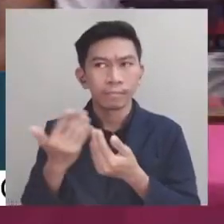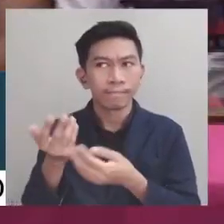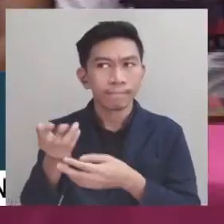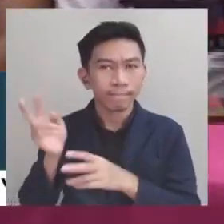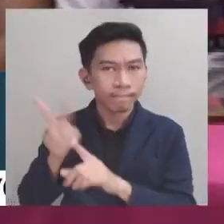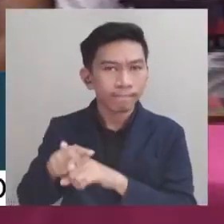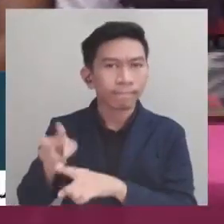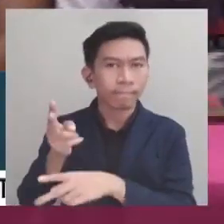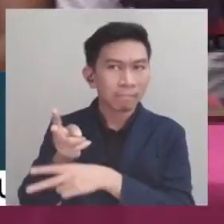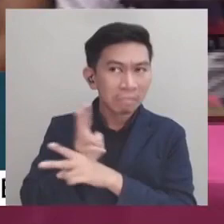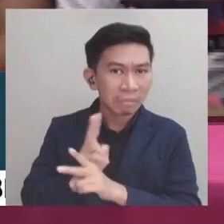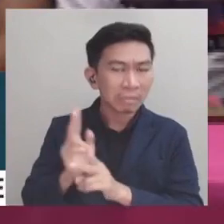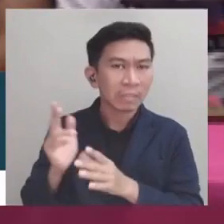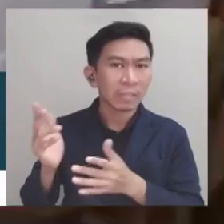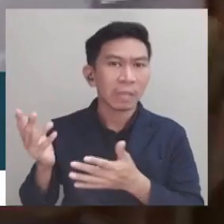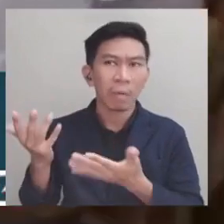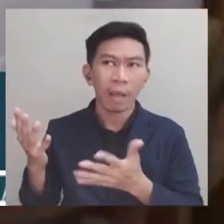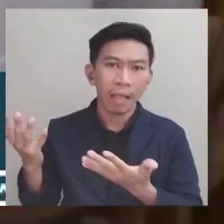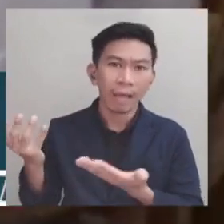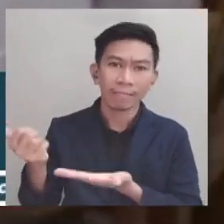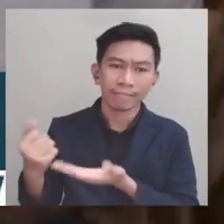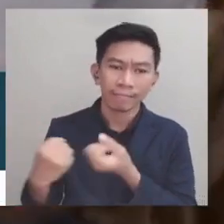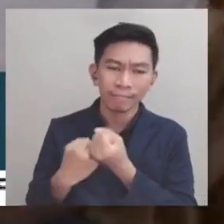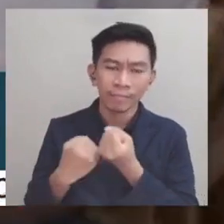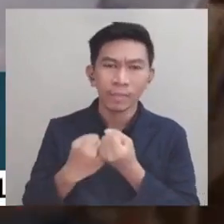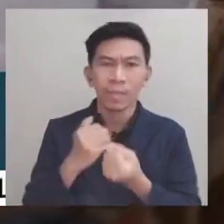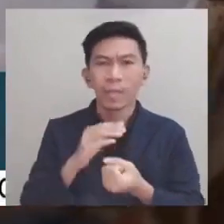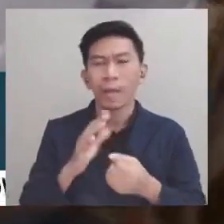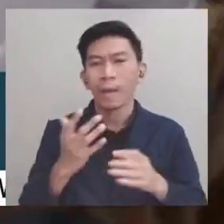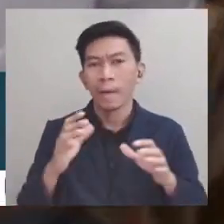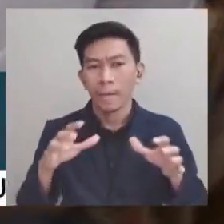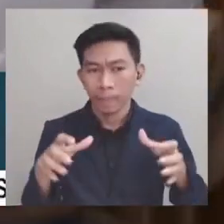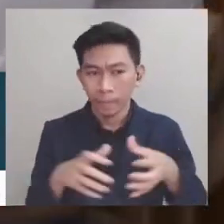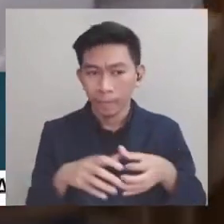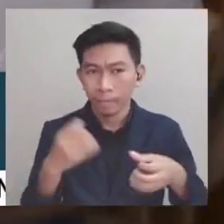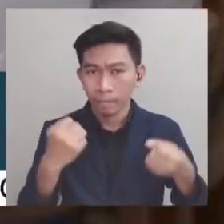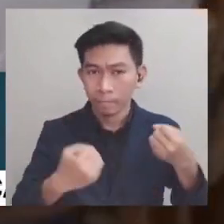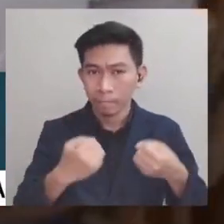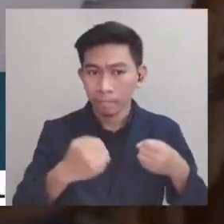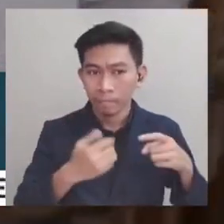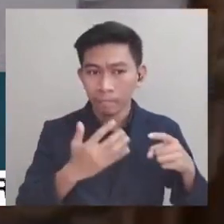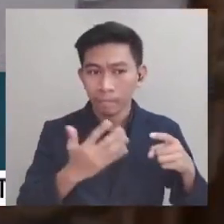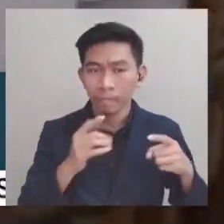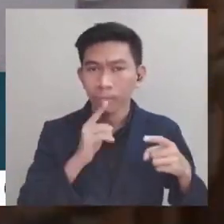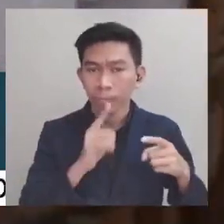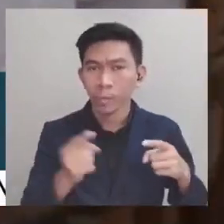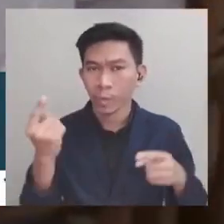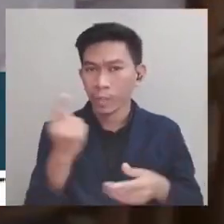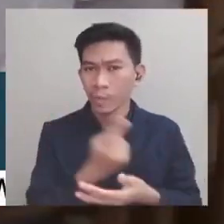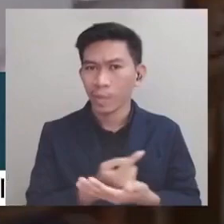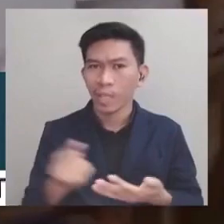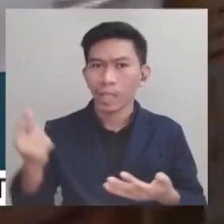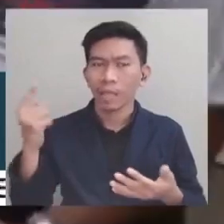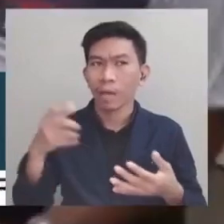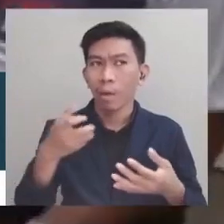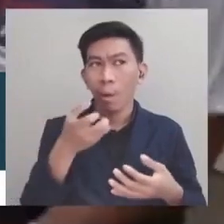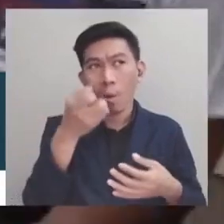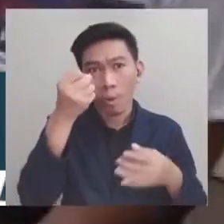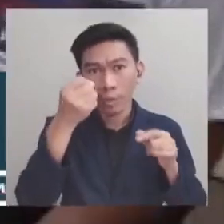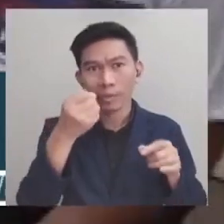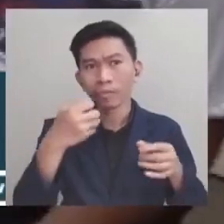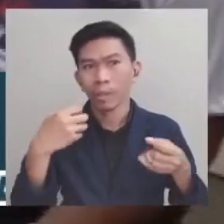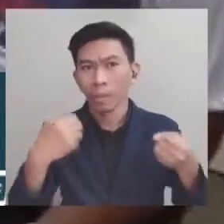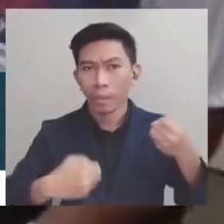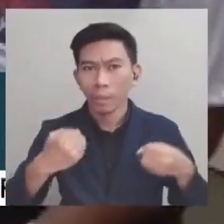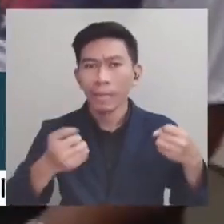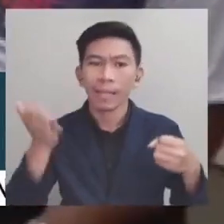new modern units. Manibela is also the group that conducted a week-long transport strike in March, but was cut short